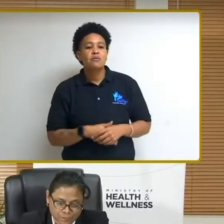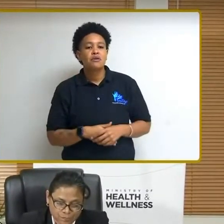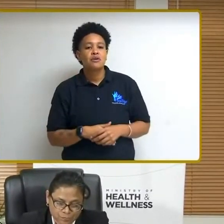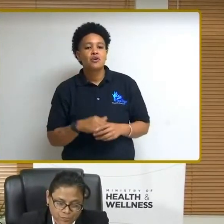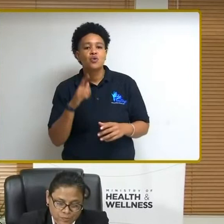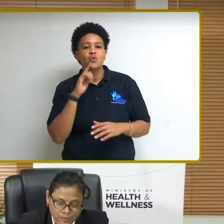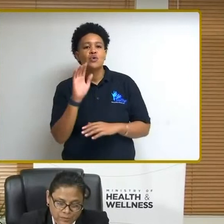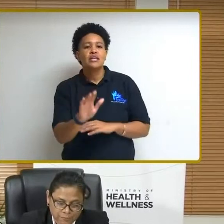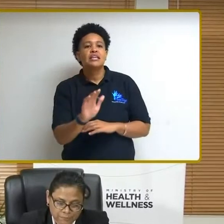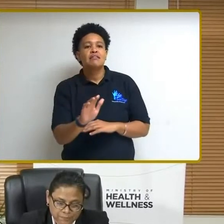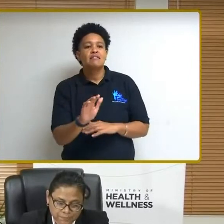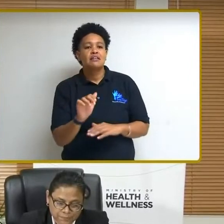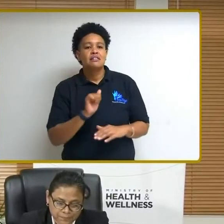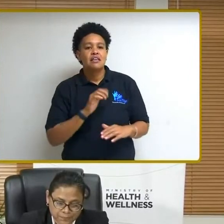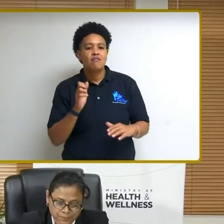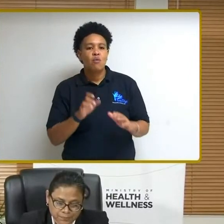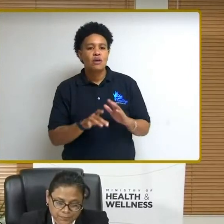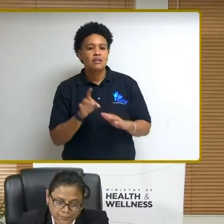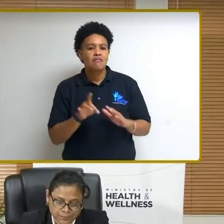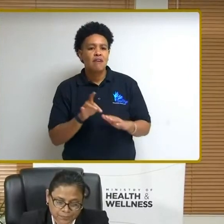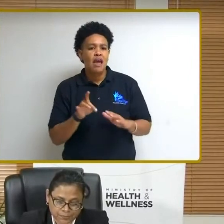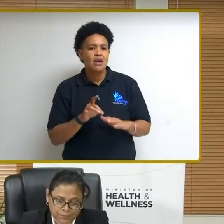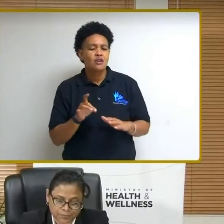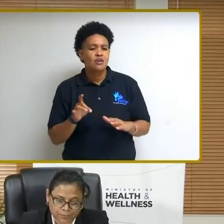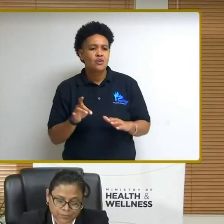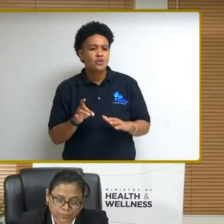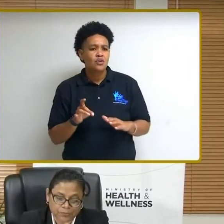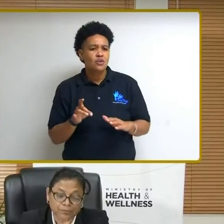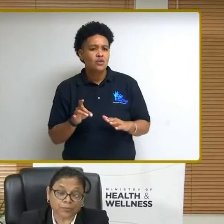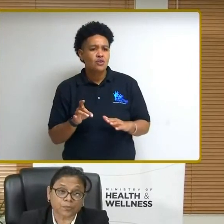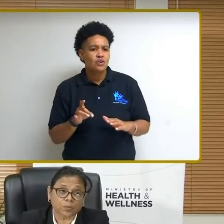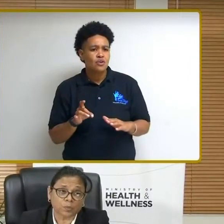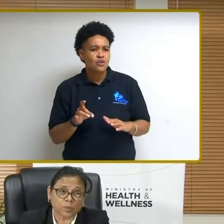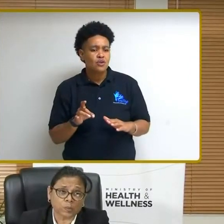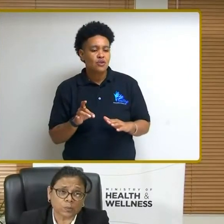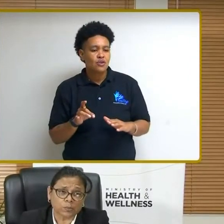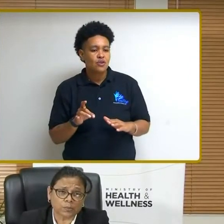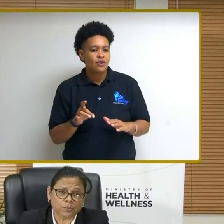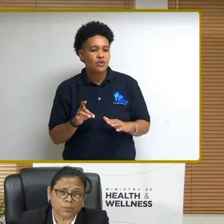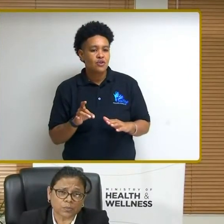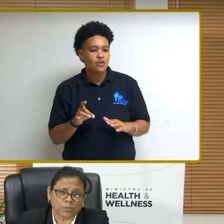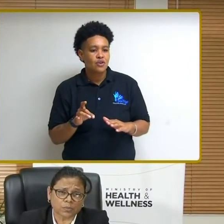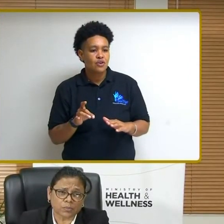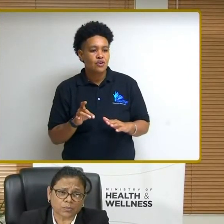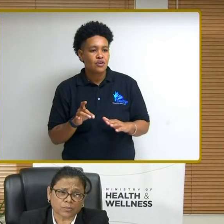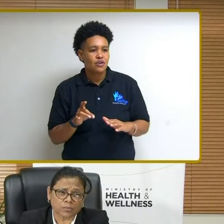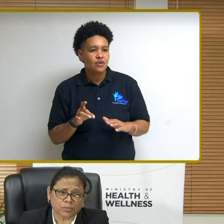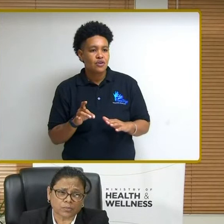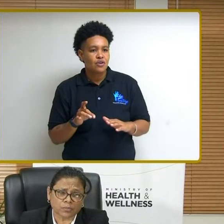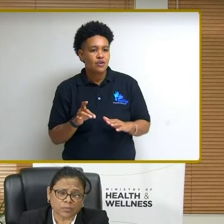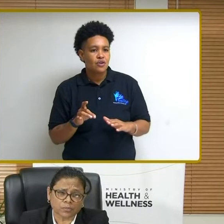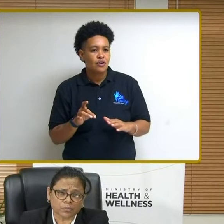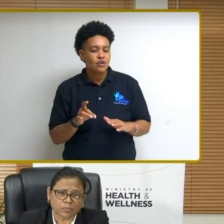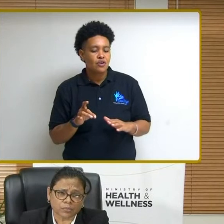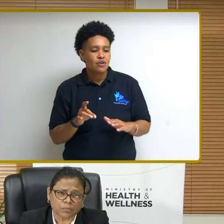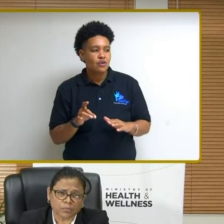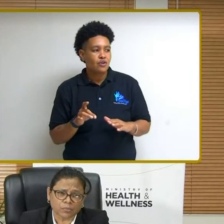Good evening. I wanted to find out whether you heard the news of the vaccine reports today.